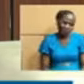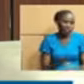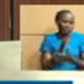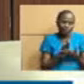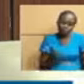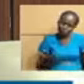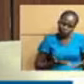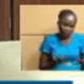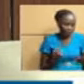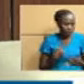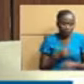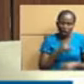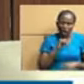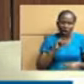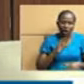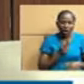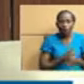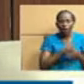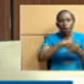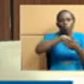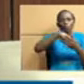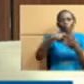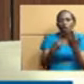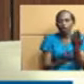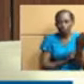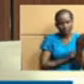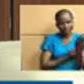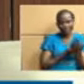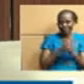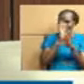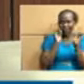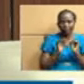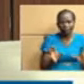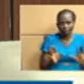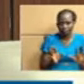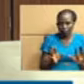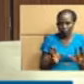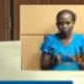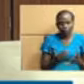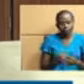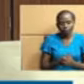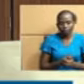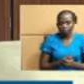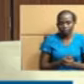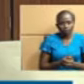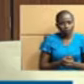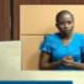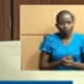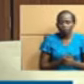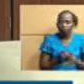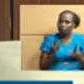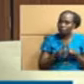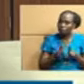somewhere our priorities are not right. The budget planning and budget implementation is not right, and even